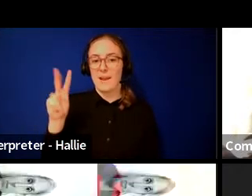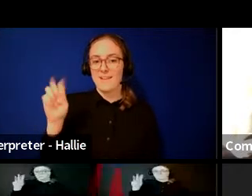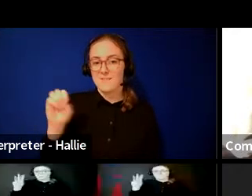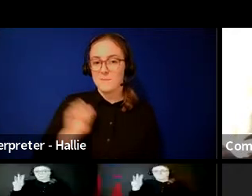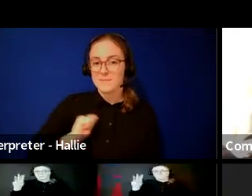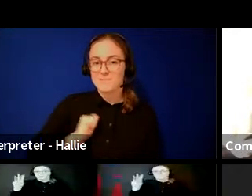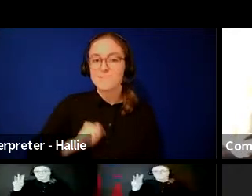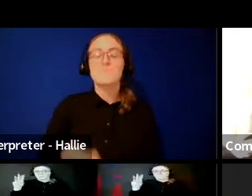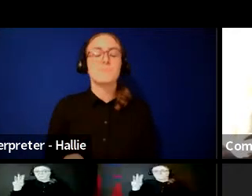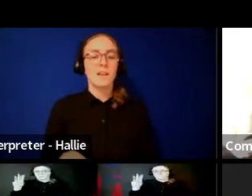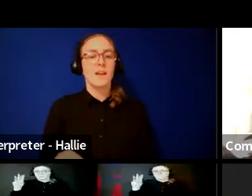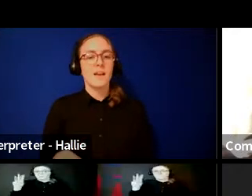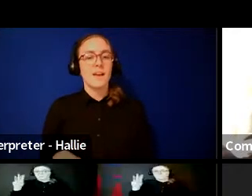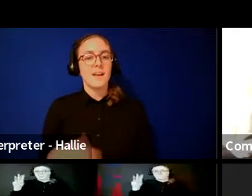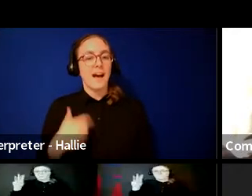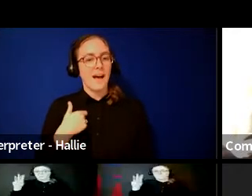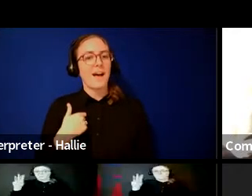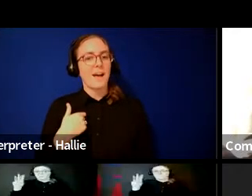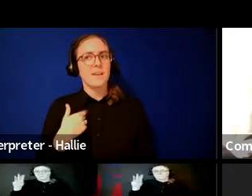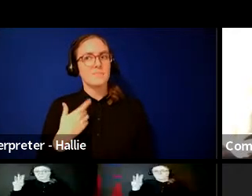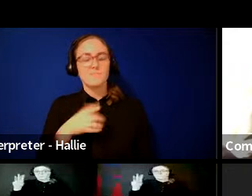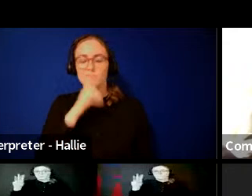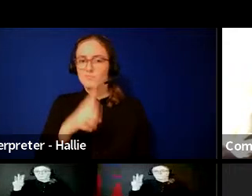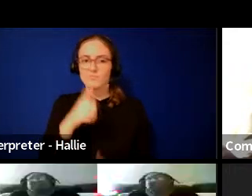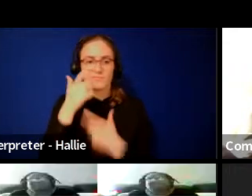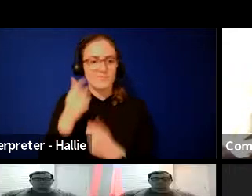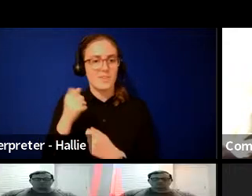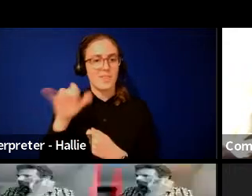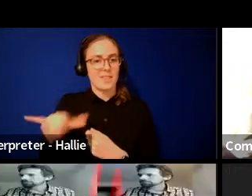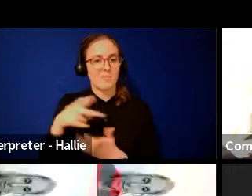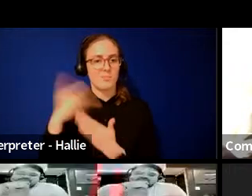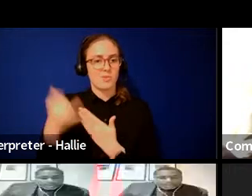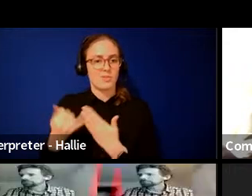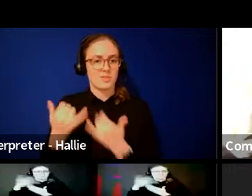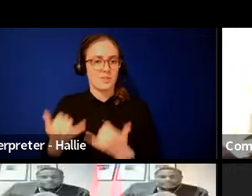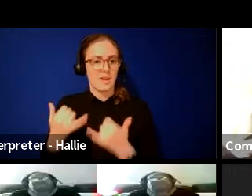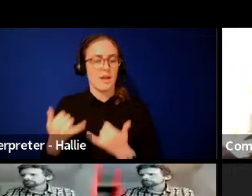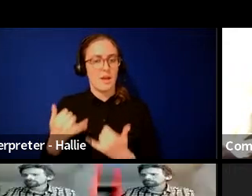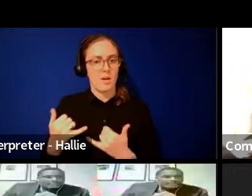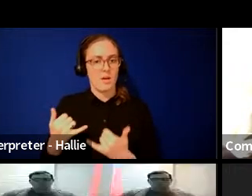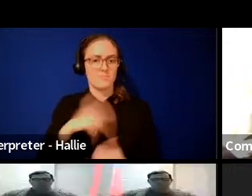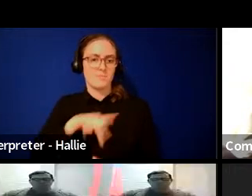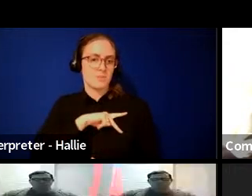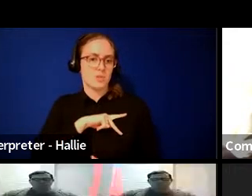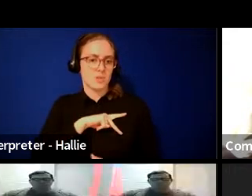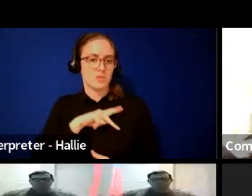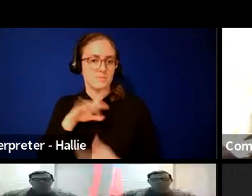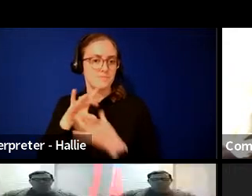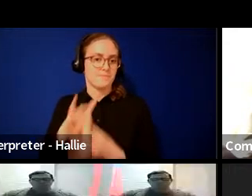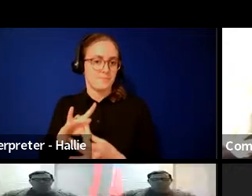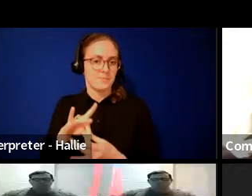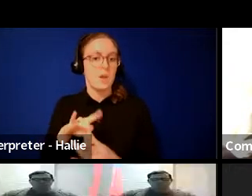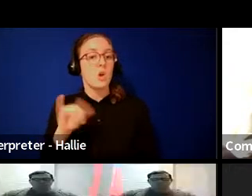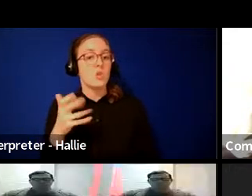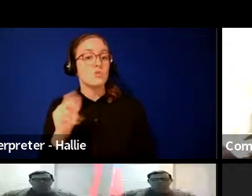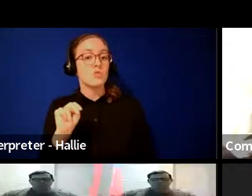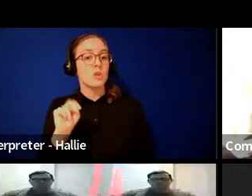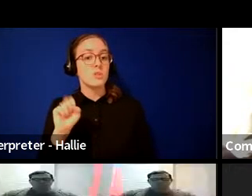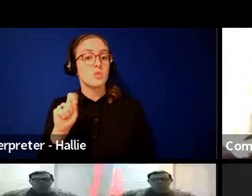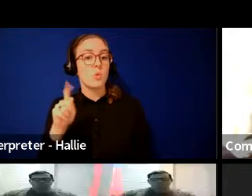So I certainly have a vested interest in the project there now on a personal level. And in fact, John Stokes told me to tell you